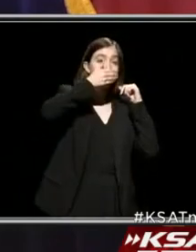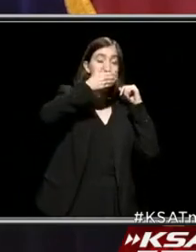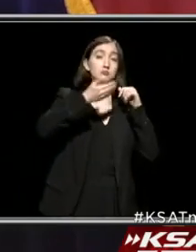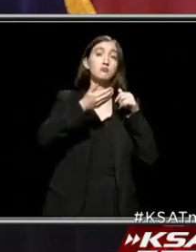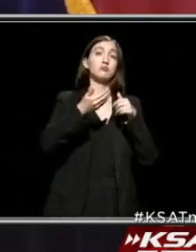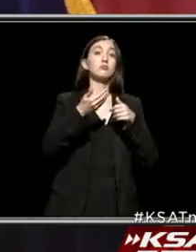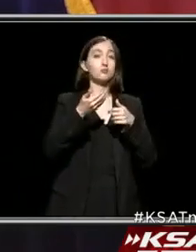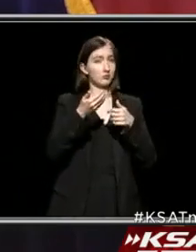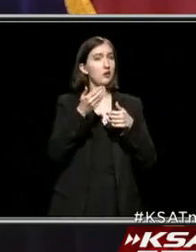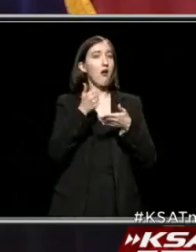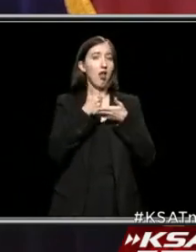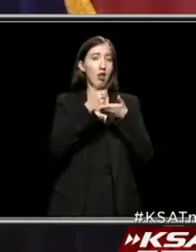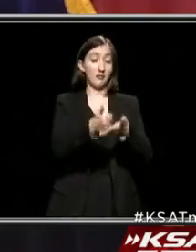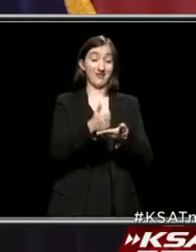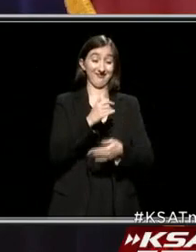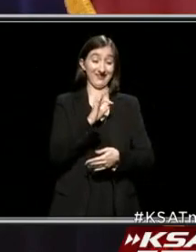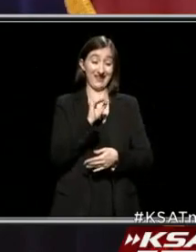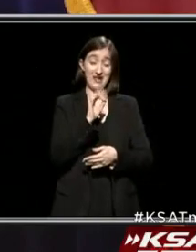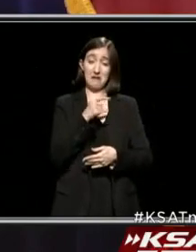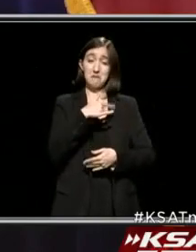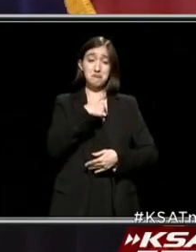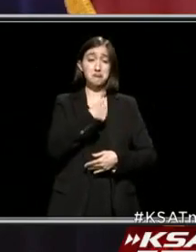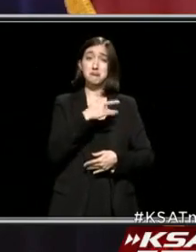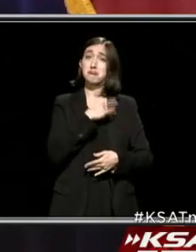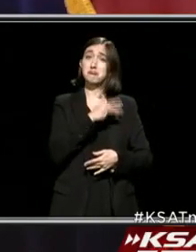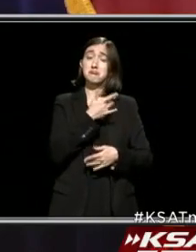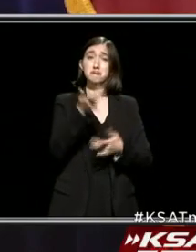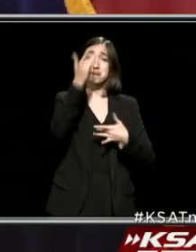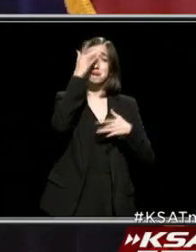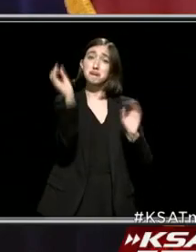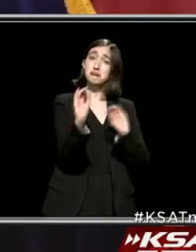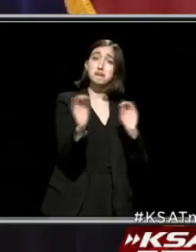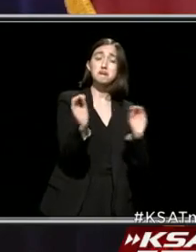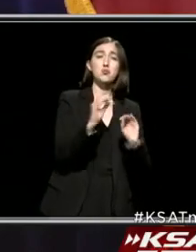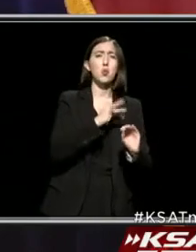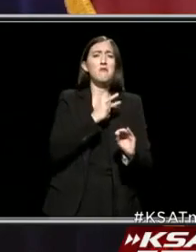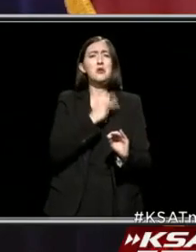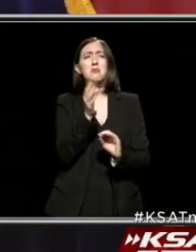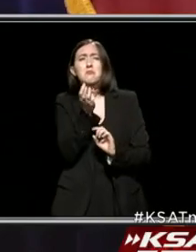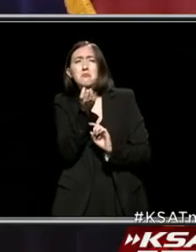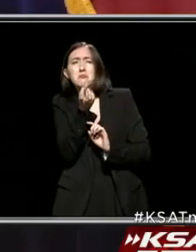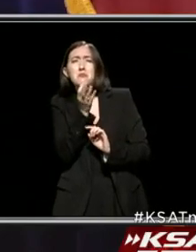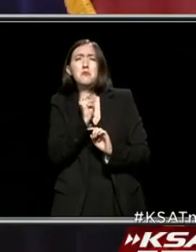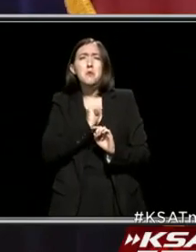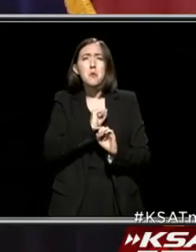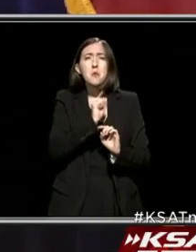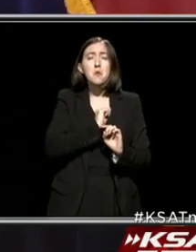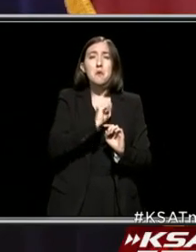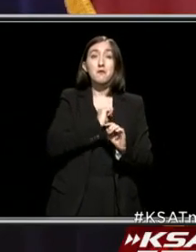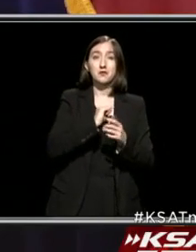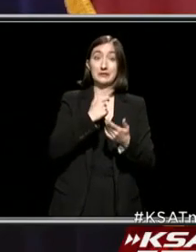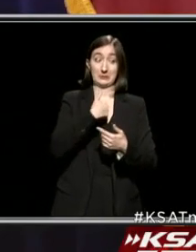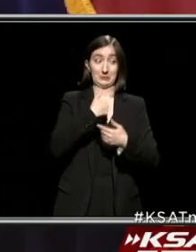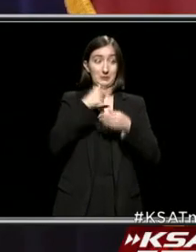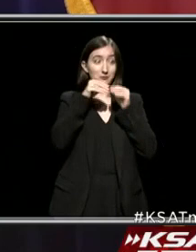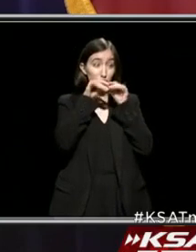have no symptoms or mild symptoms don't pass it on to somebody else. So that is